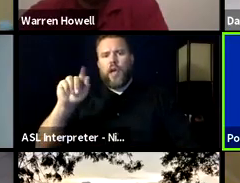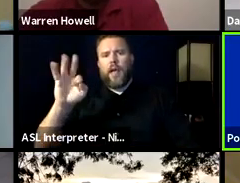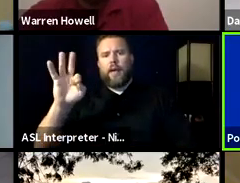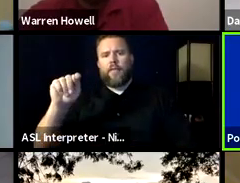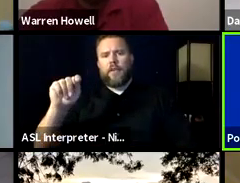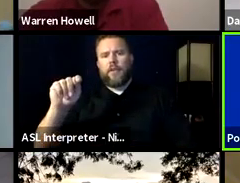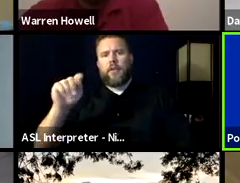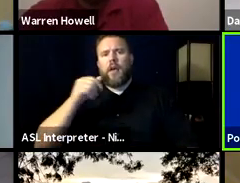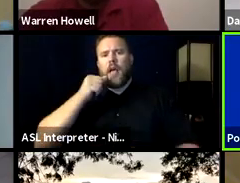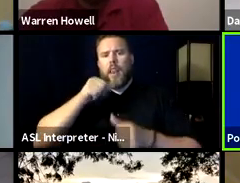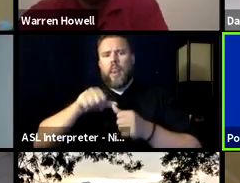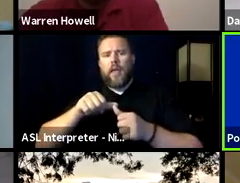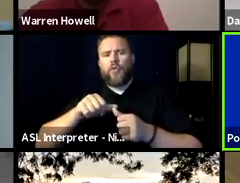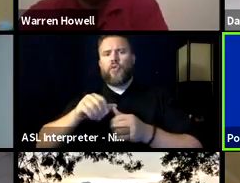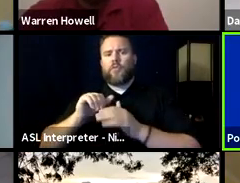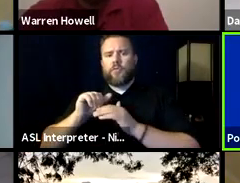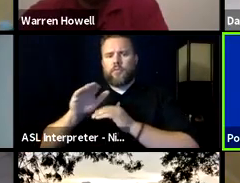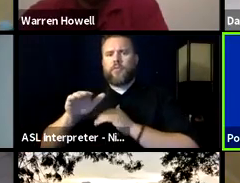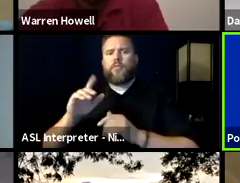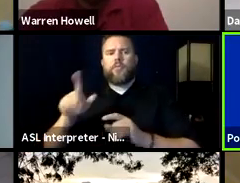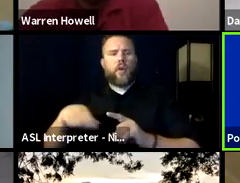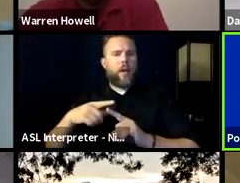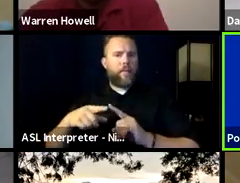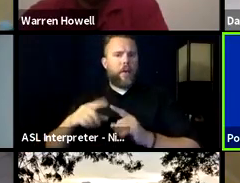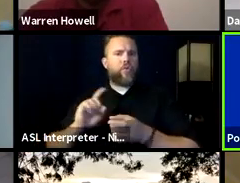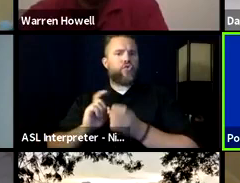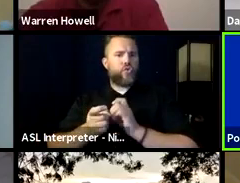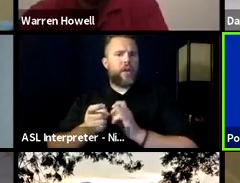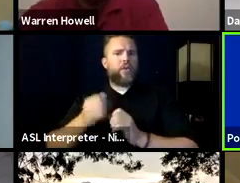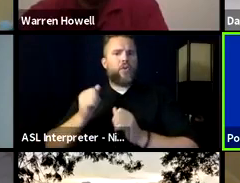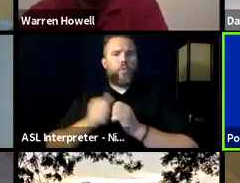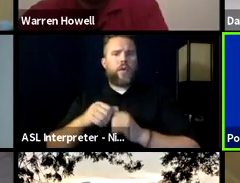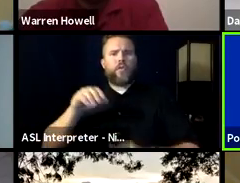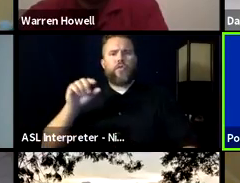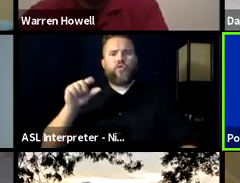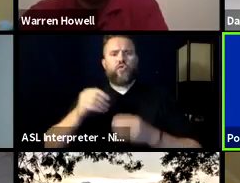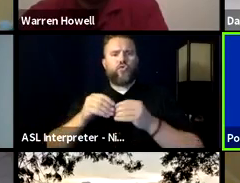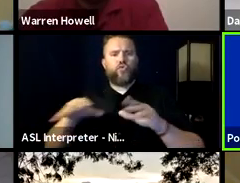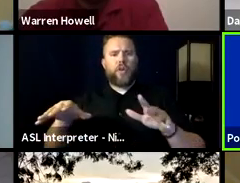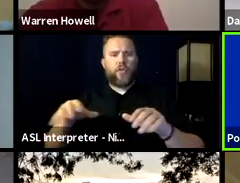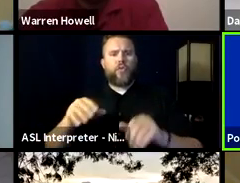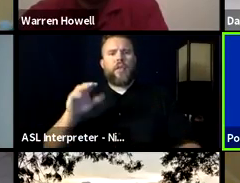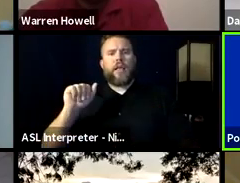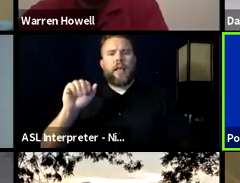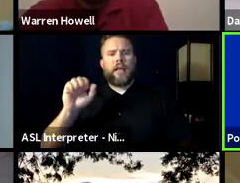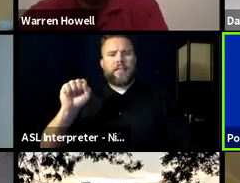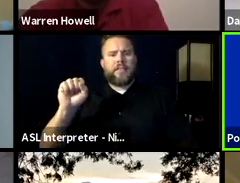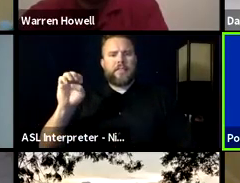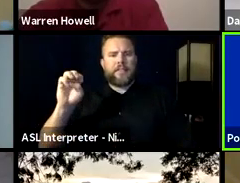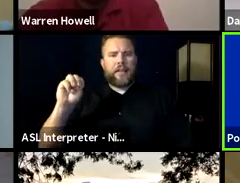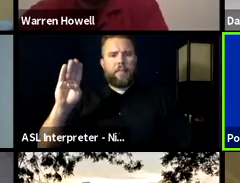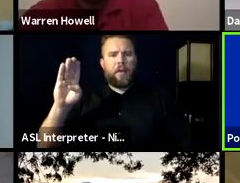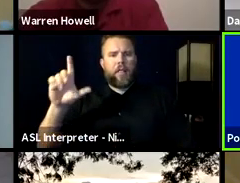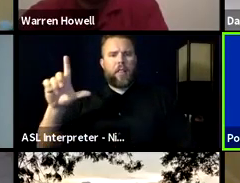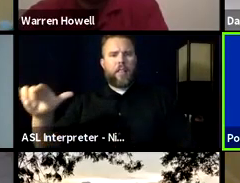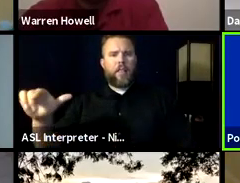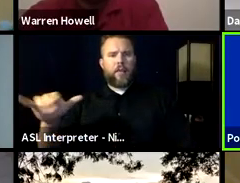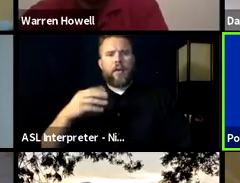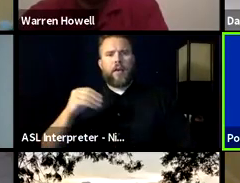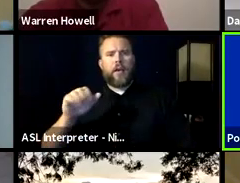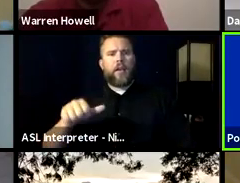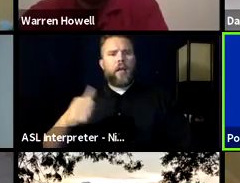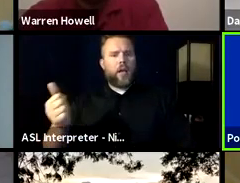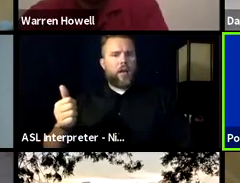on changing things in the General Assembly. I'll start the work through Delaware School Boards Association with Dr. Marinucci and other members of the